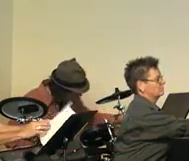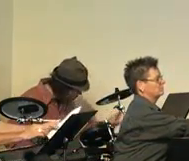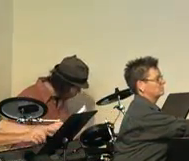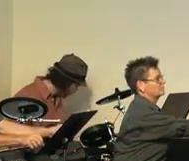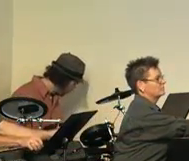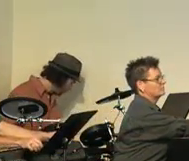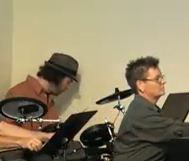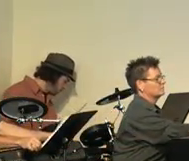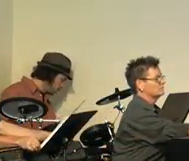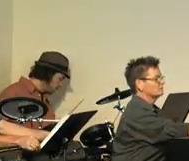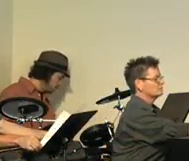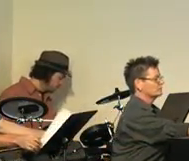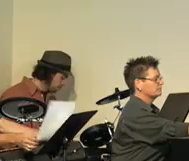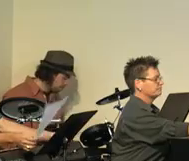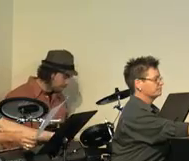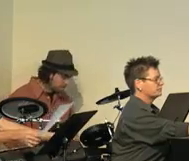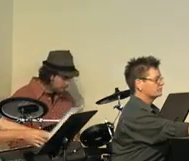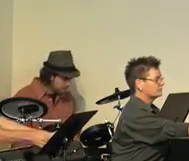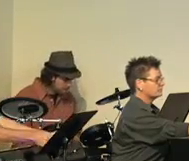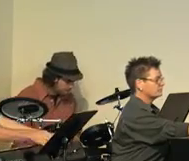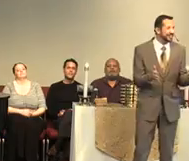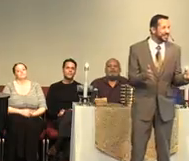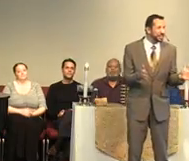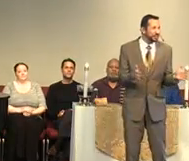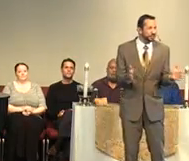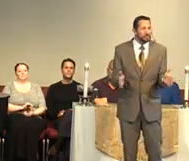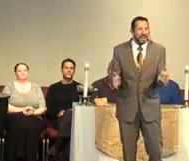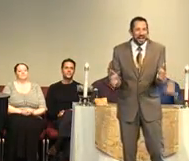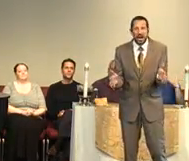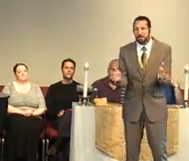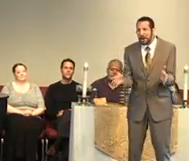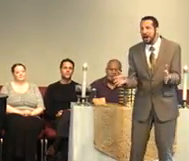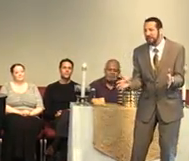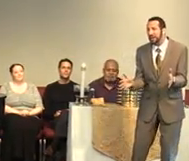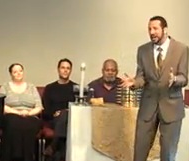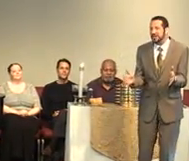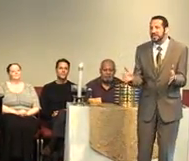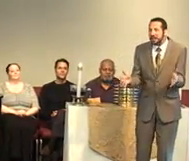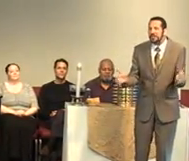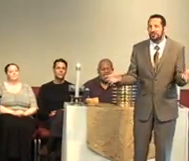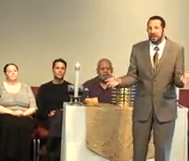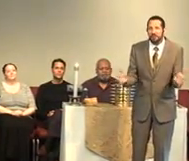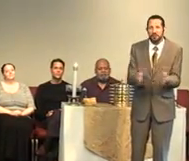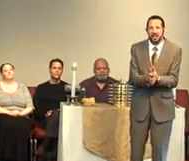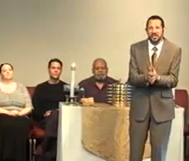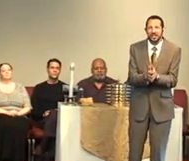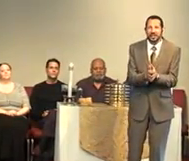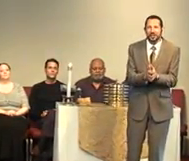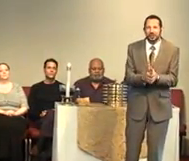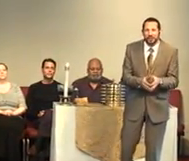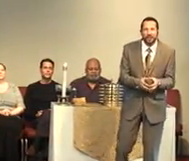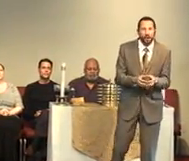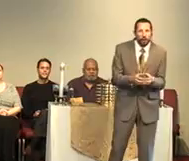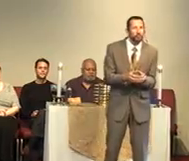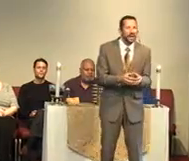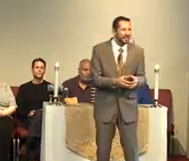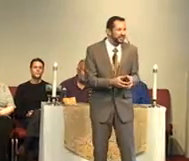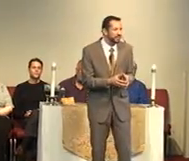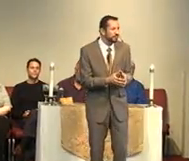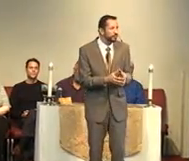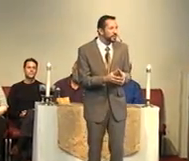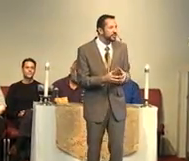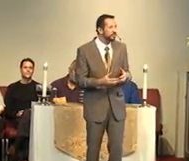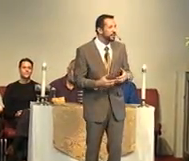so how many believe that uh the word is a light to our path to illuminate our Pathway to demonstrate for us good and whole